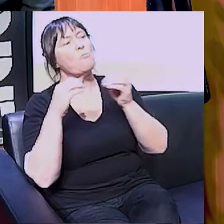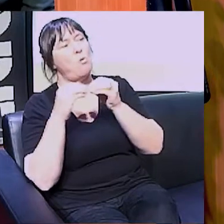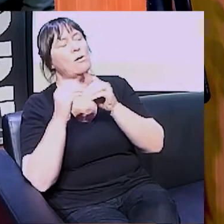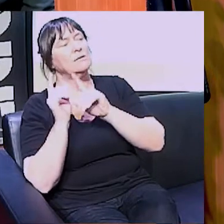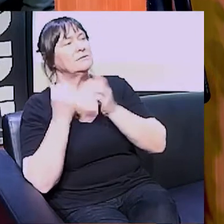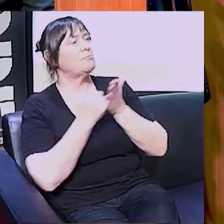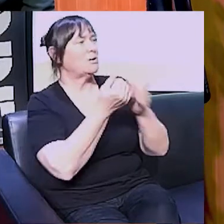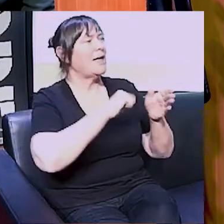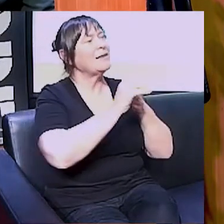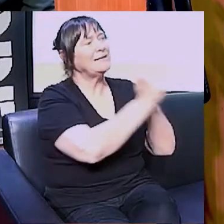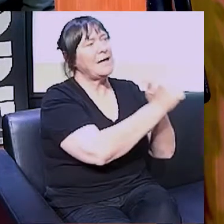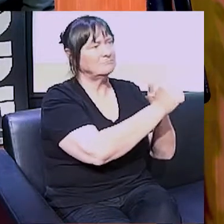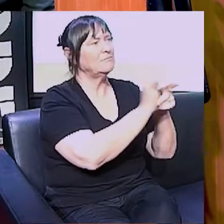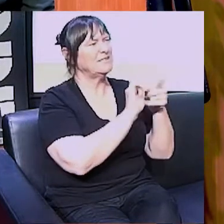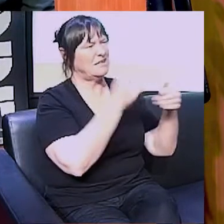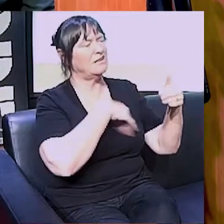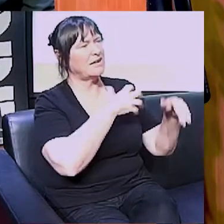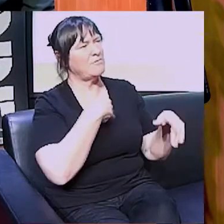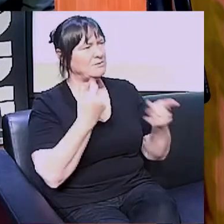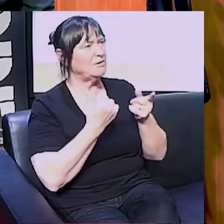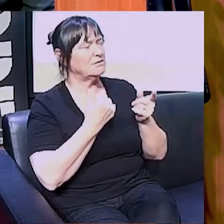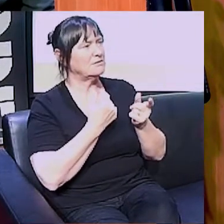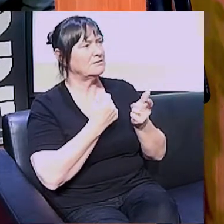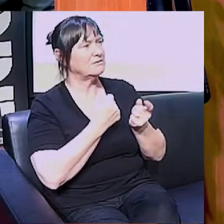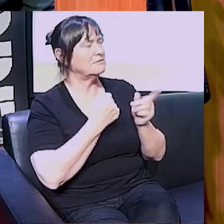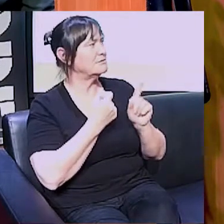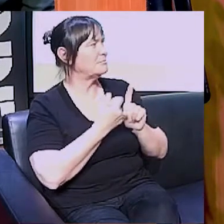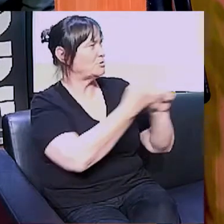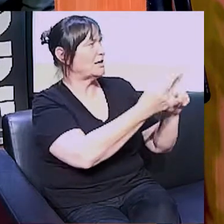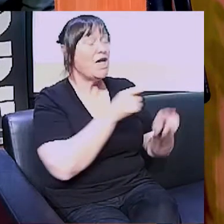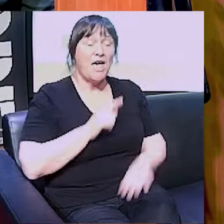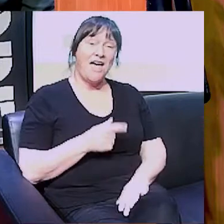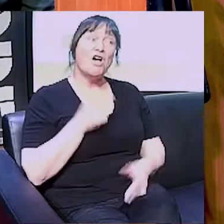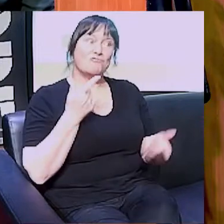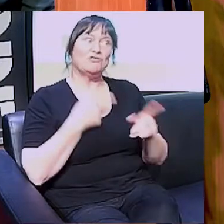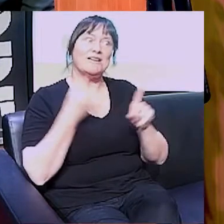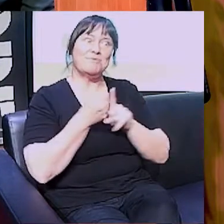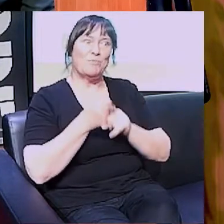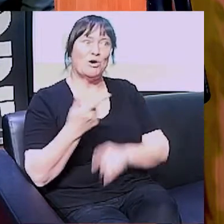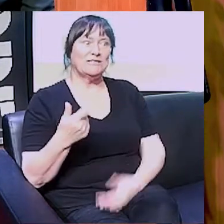for him today. Thank you. Desperately trying to get that 2% up a bit.